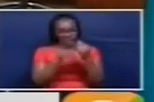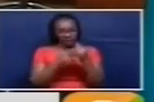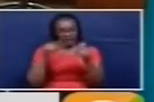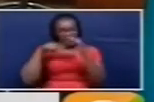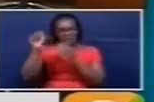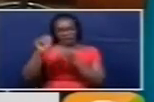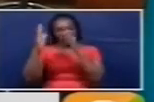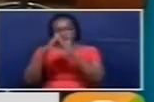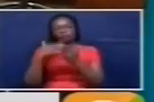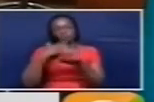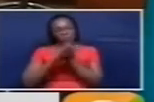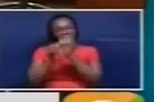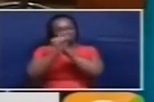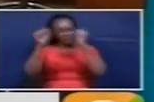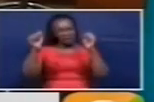freely.